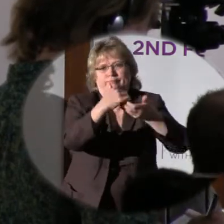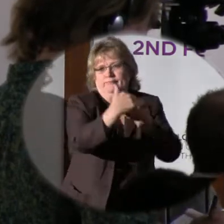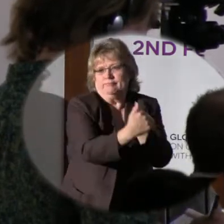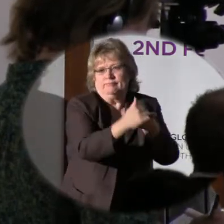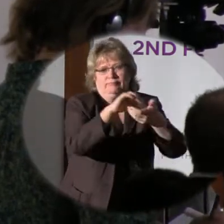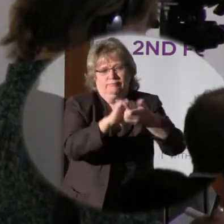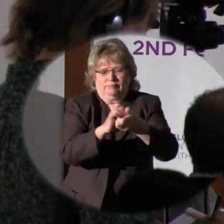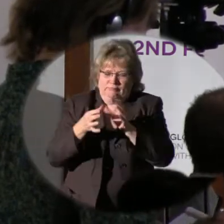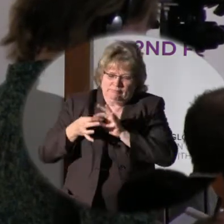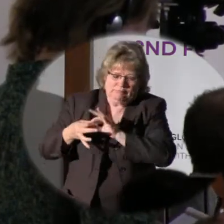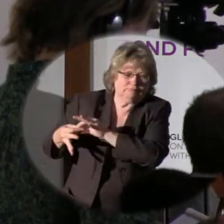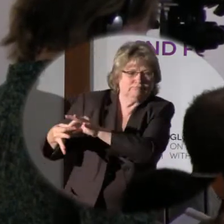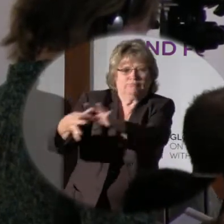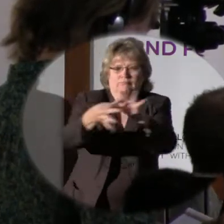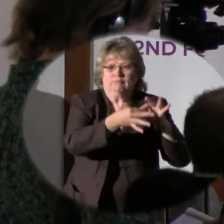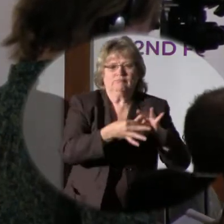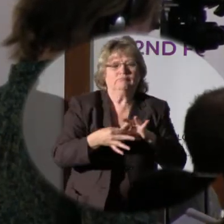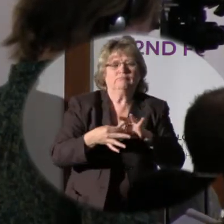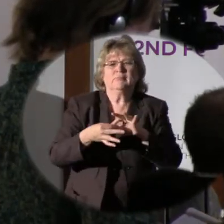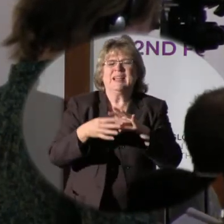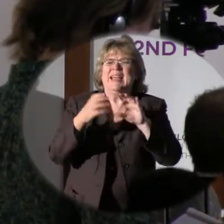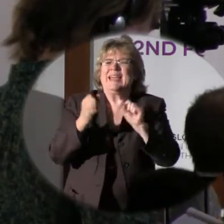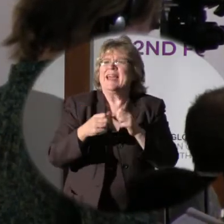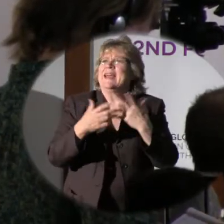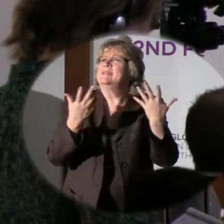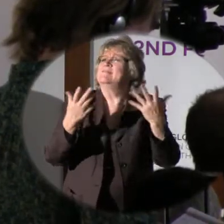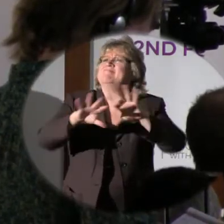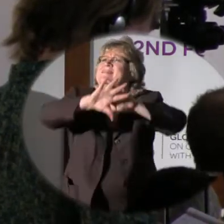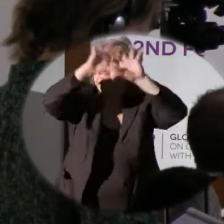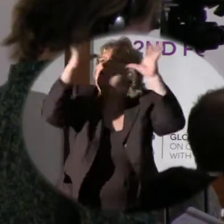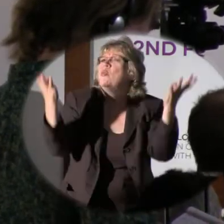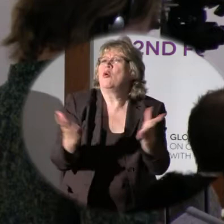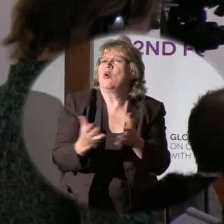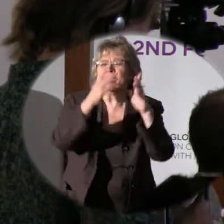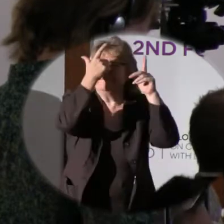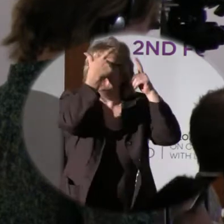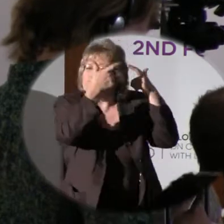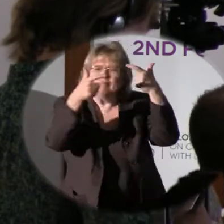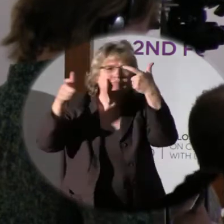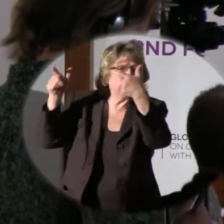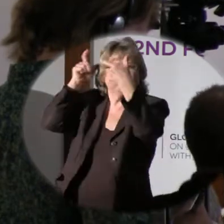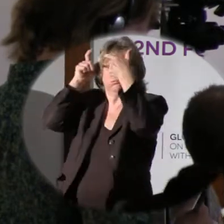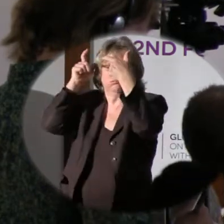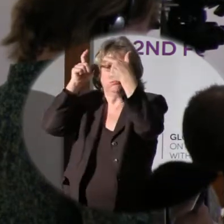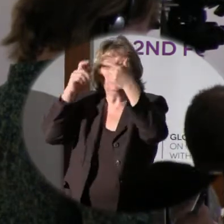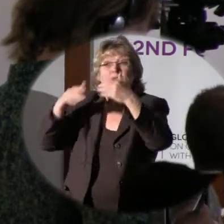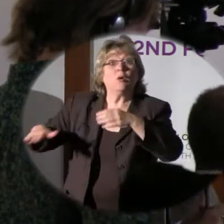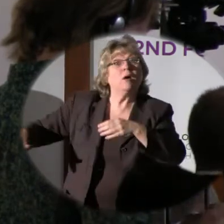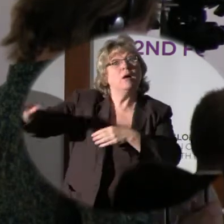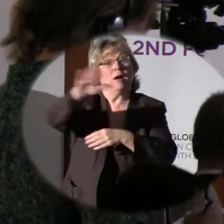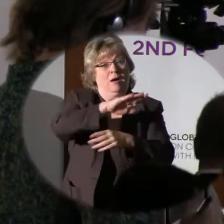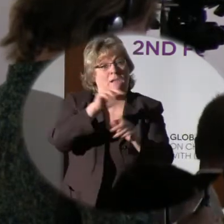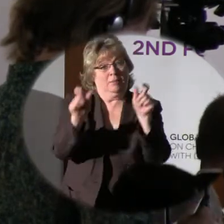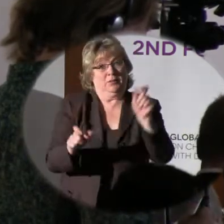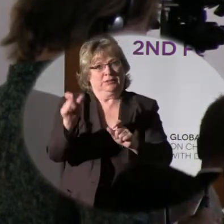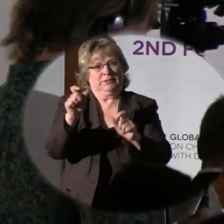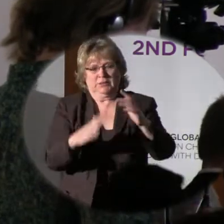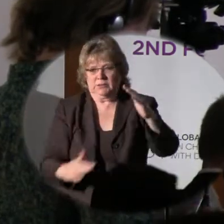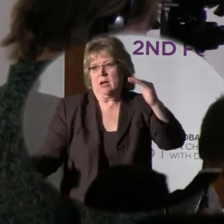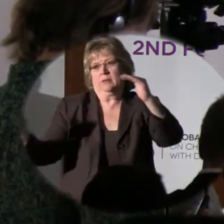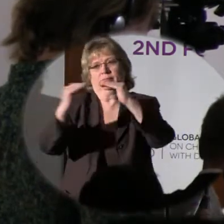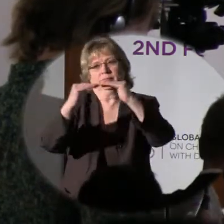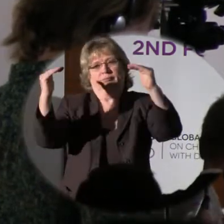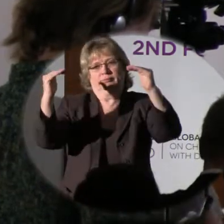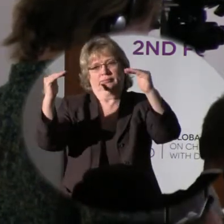this journey of transforming our society into a just and equitable society that is inclusive